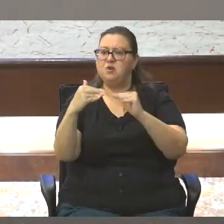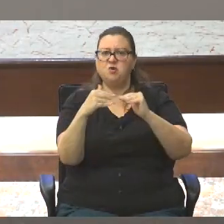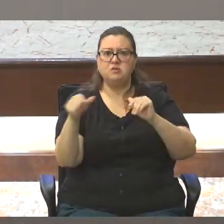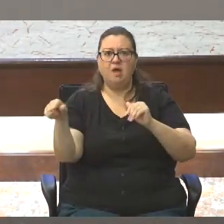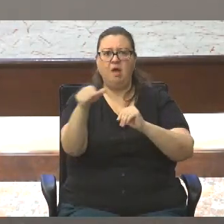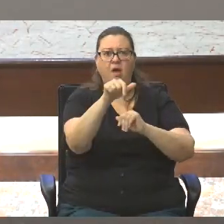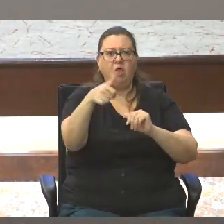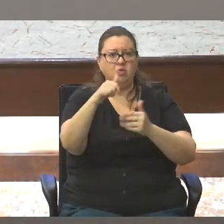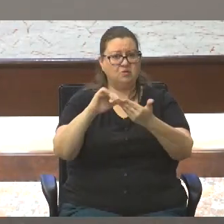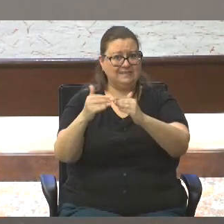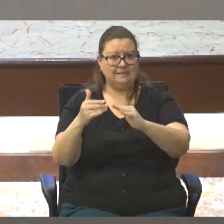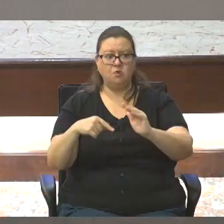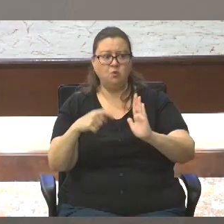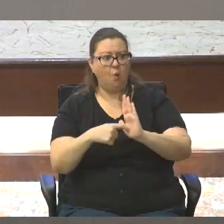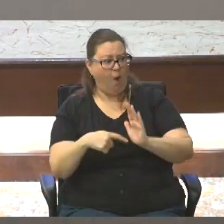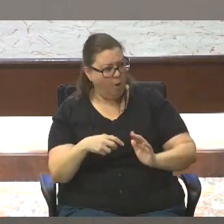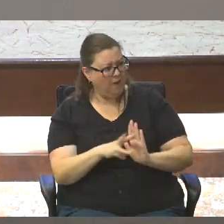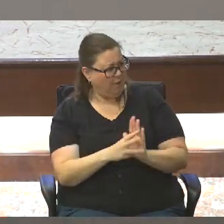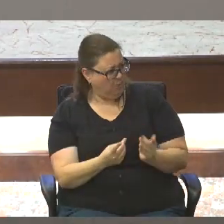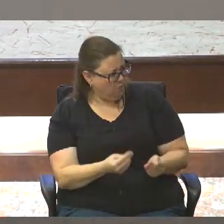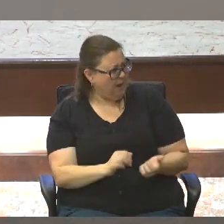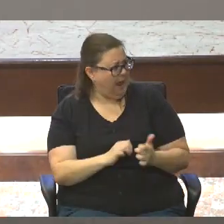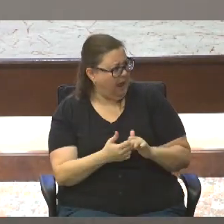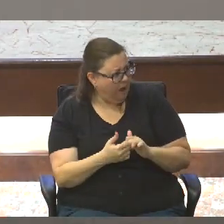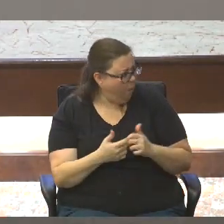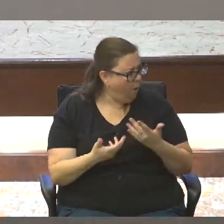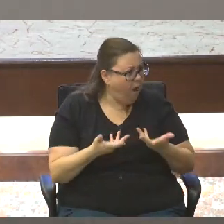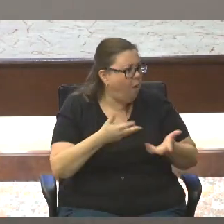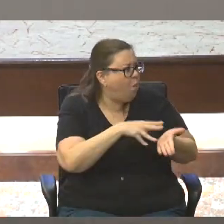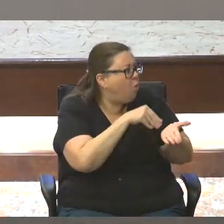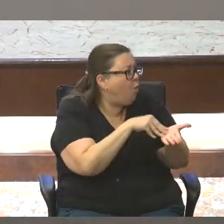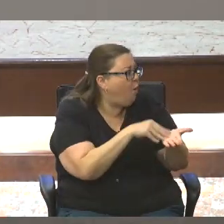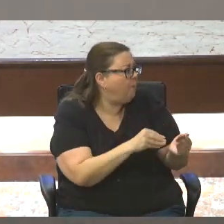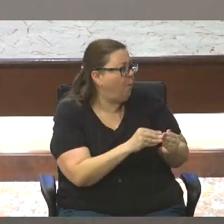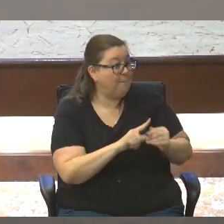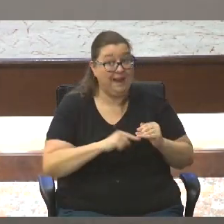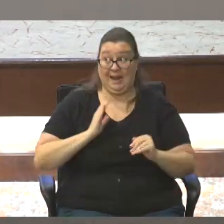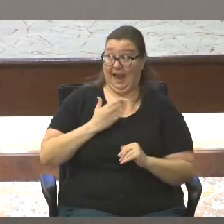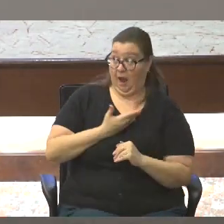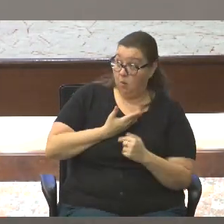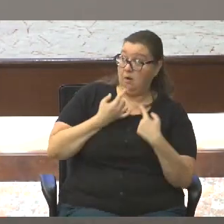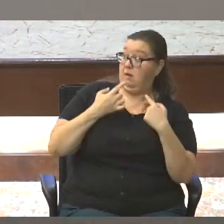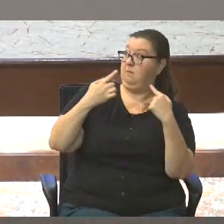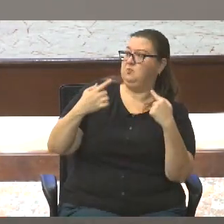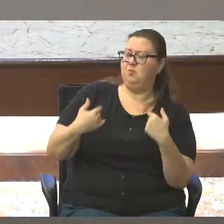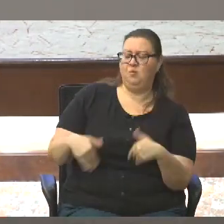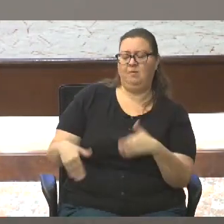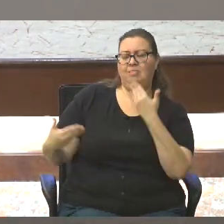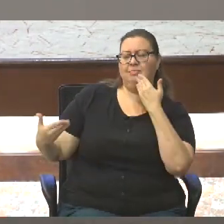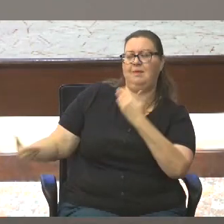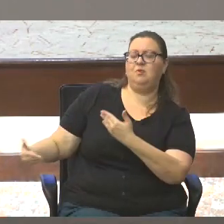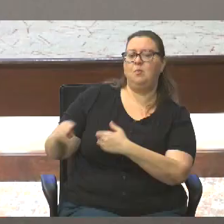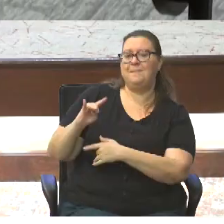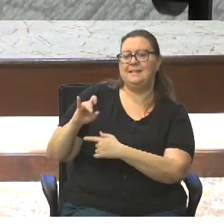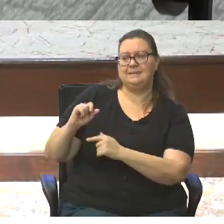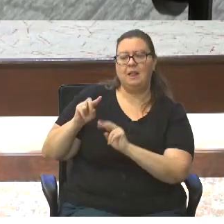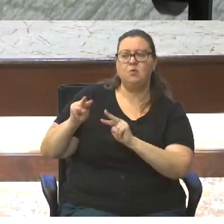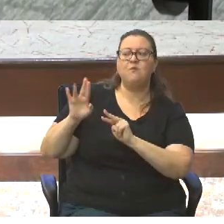work and want to learn more about how we're accomplishing great things. And Melissa, I look forward to your presentation today.